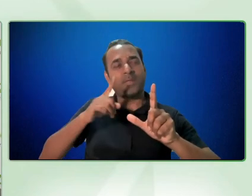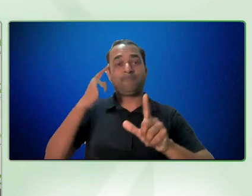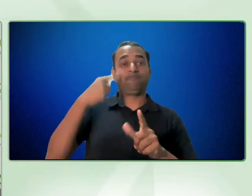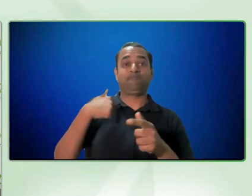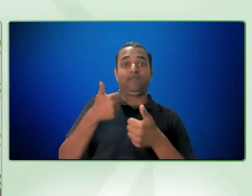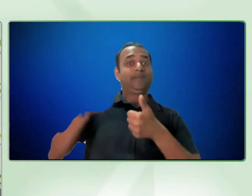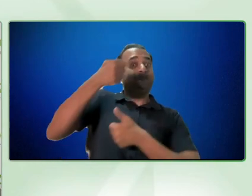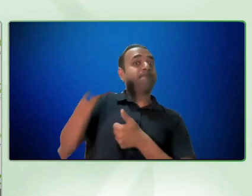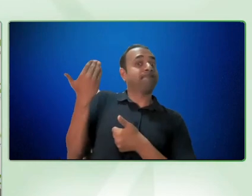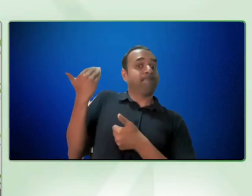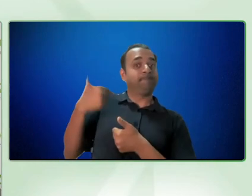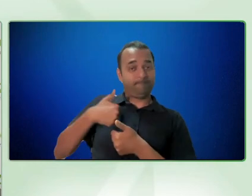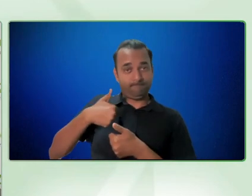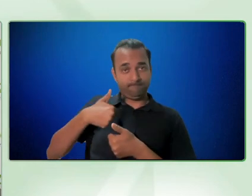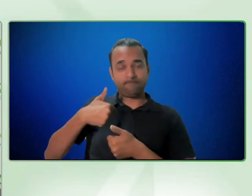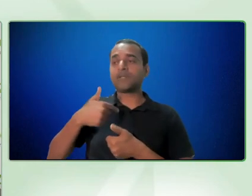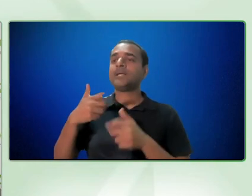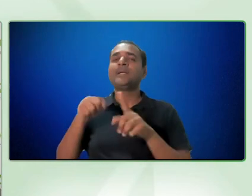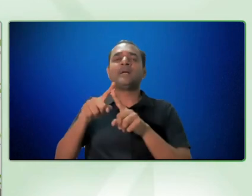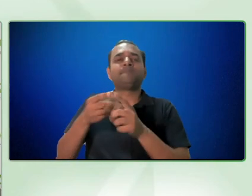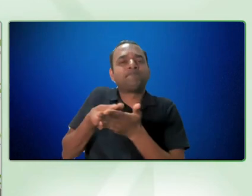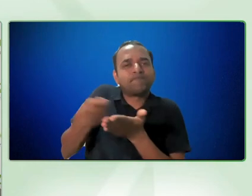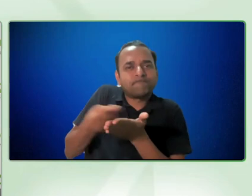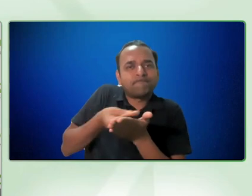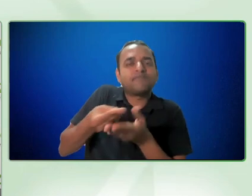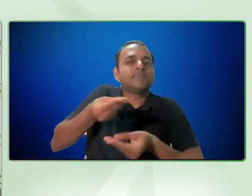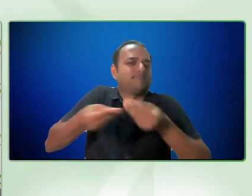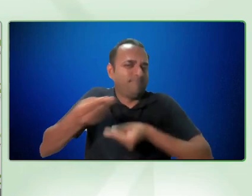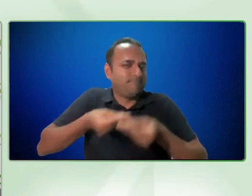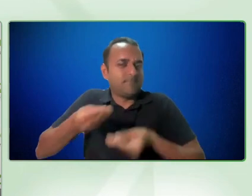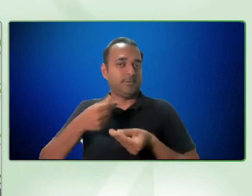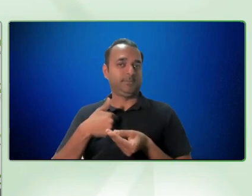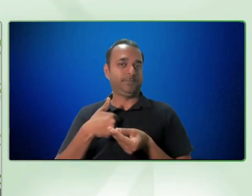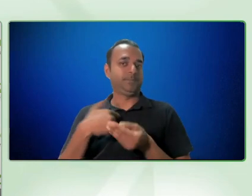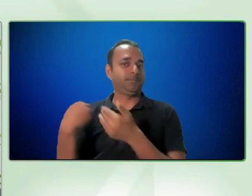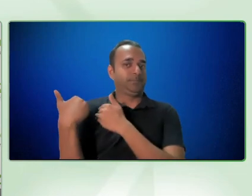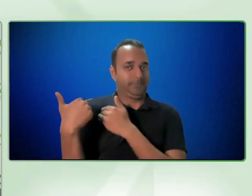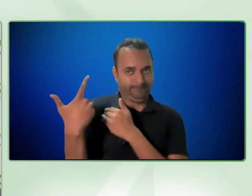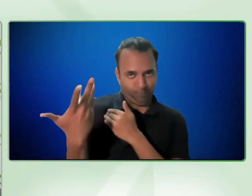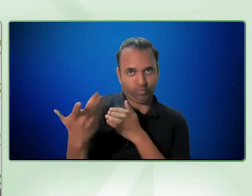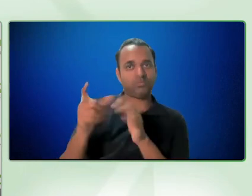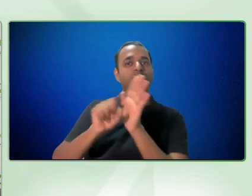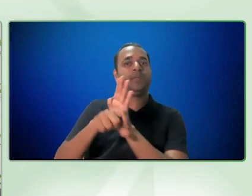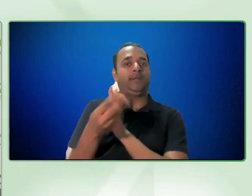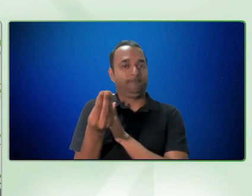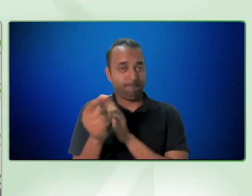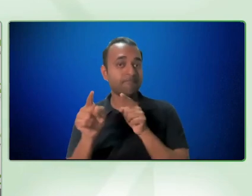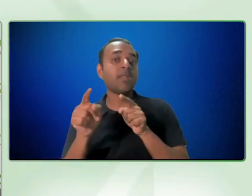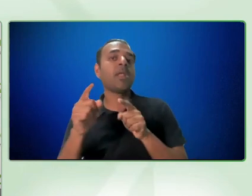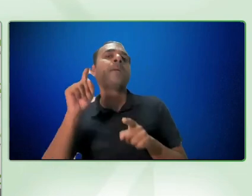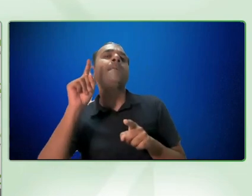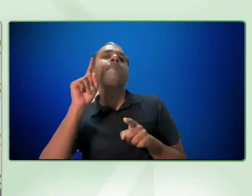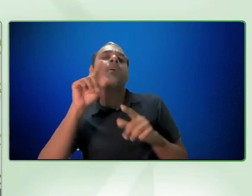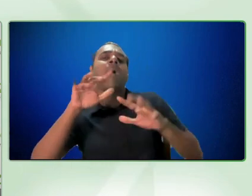Yeah. so, I mean, again, so for any financial institutions listening or anybody working in the fintech or financial services sector,